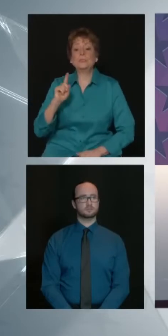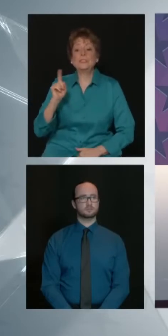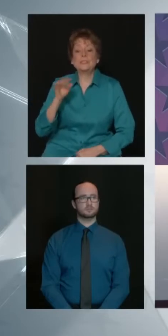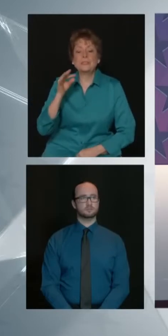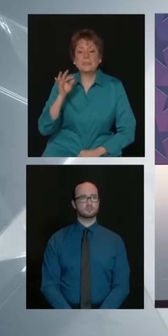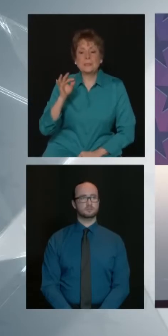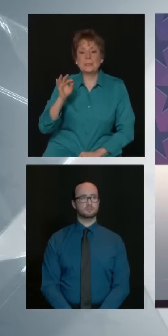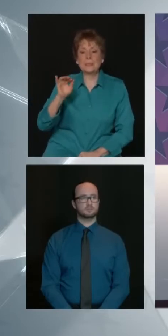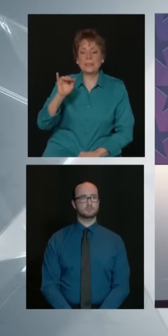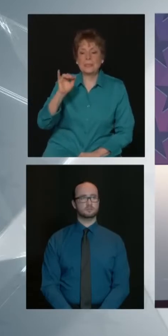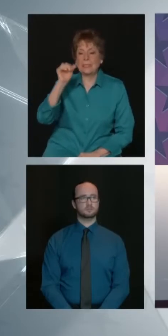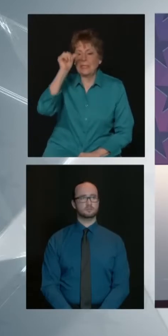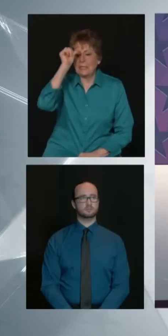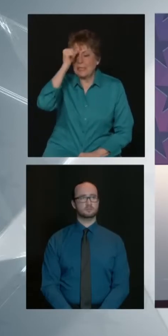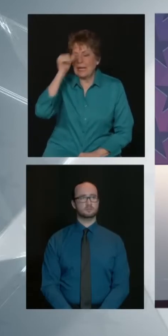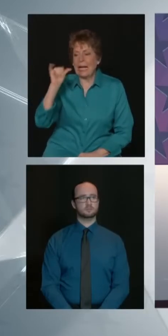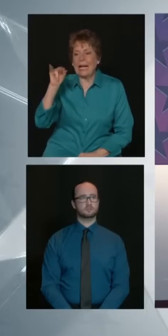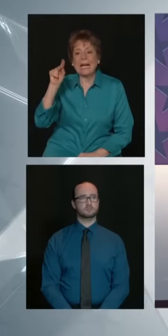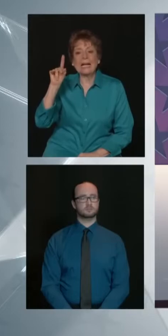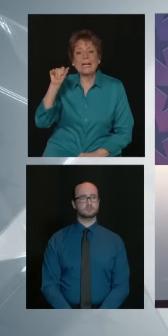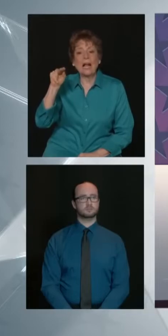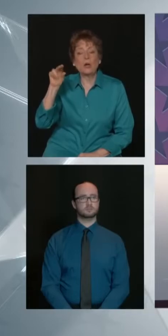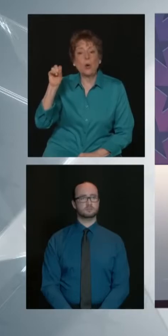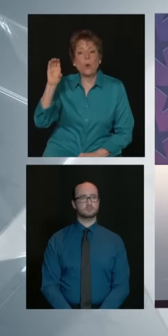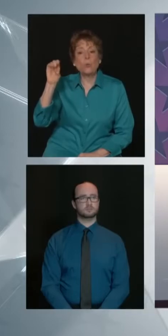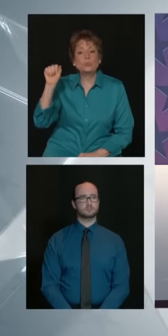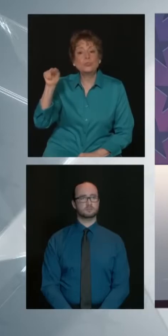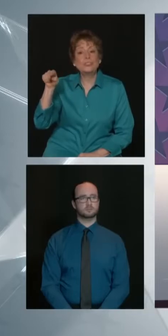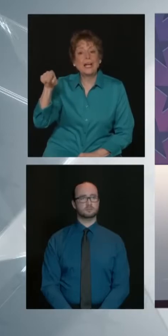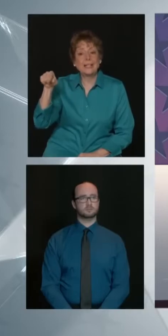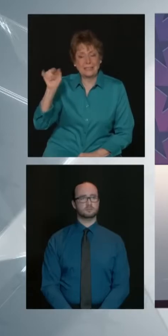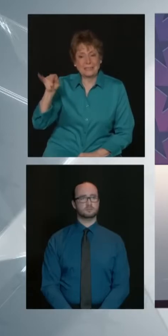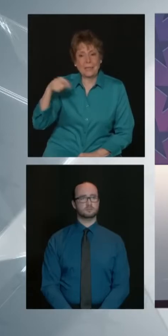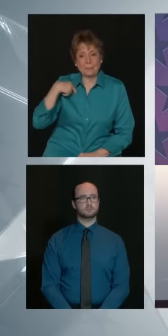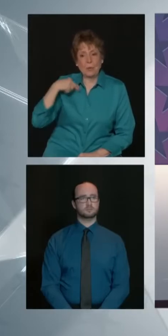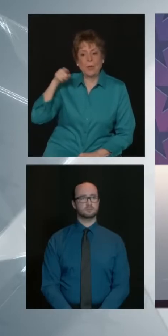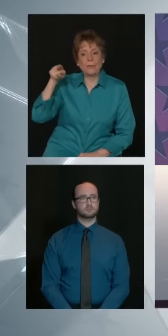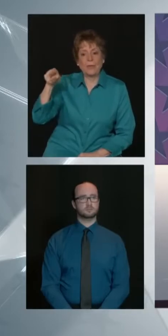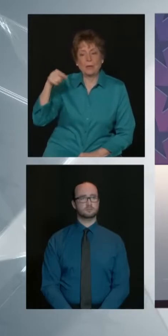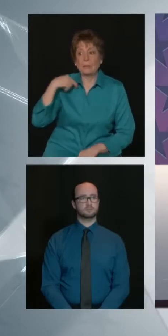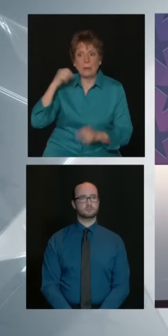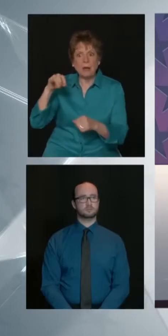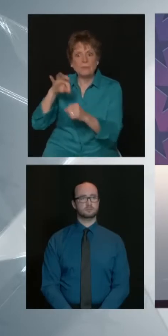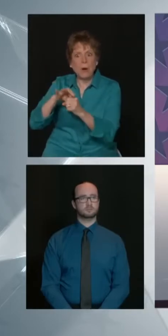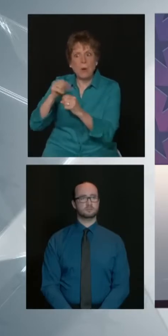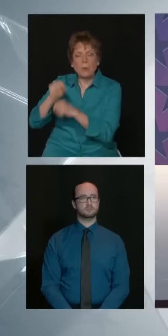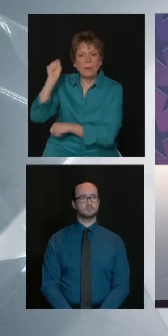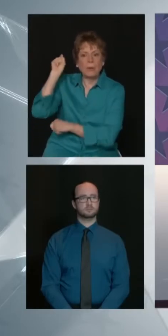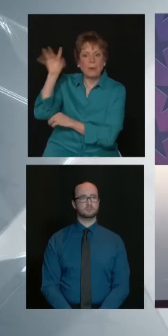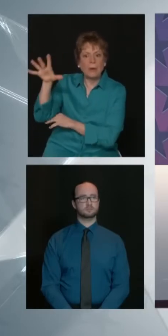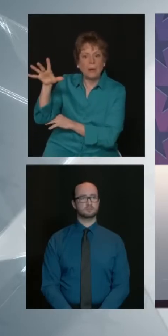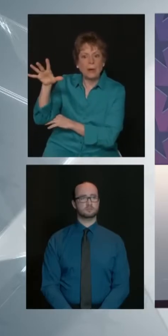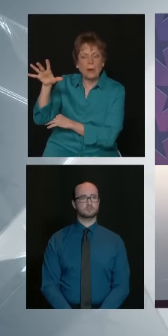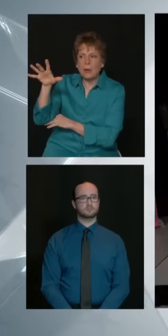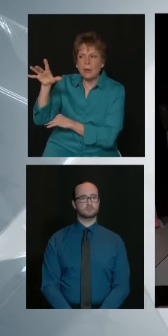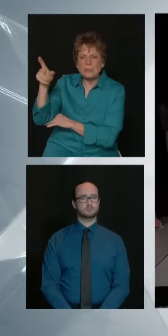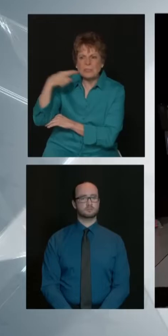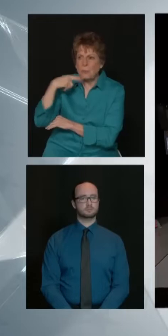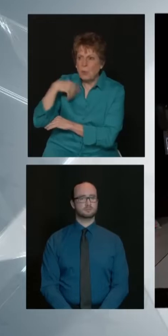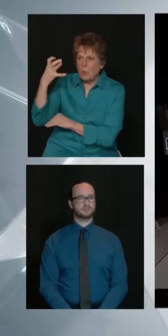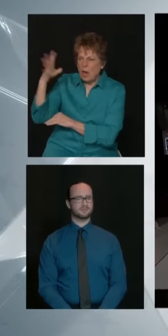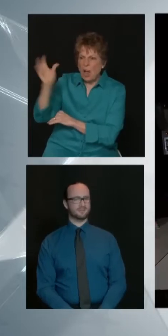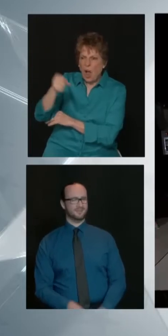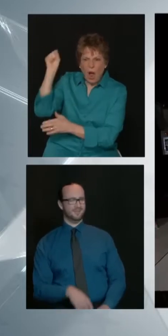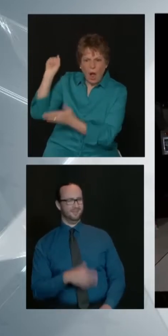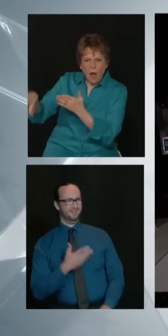that. He wants to make that an impossibility for our Arizona veterans. That's ridiculous. Do you know how many veterans, you